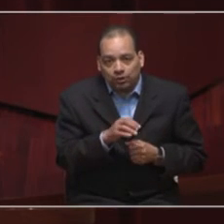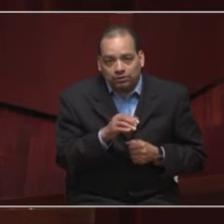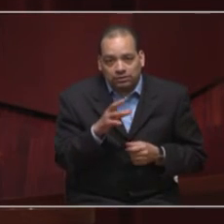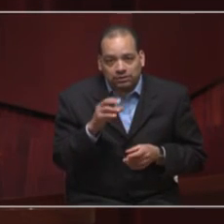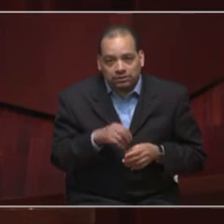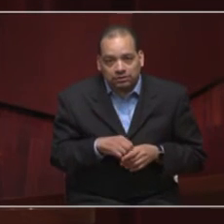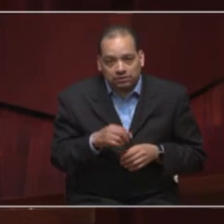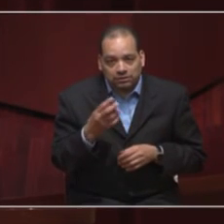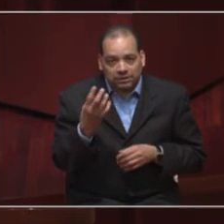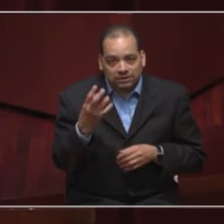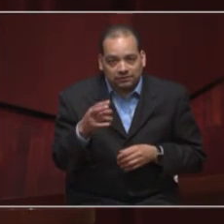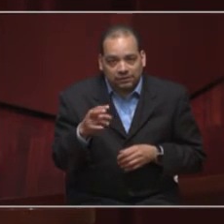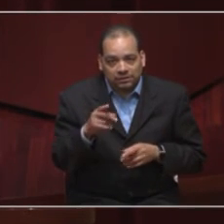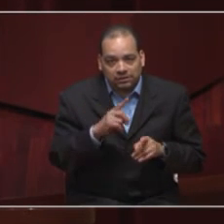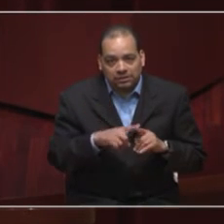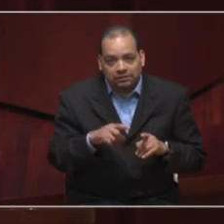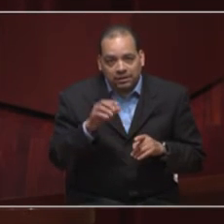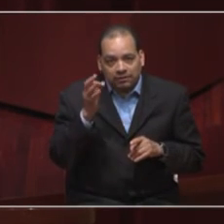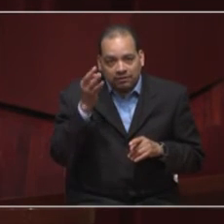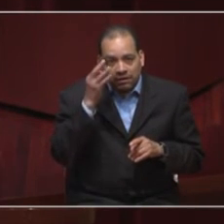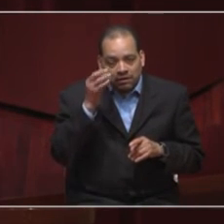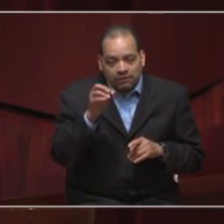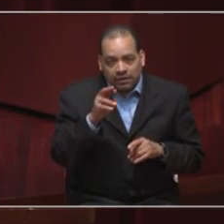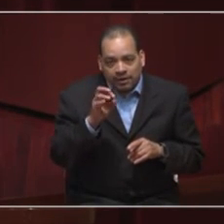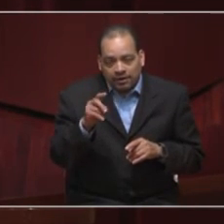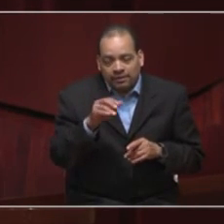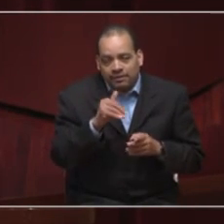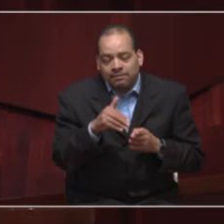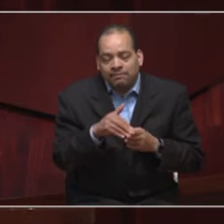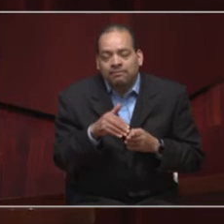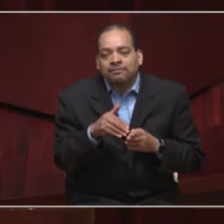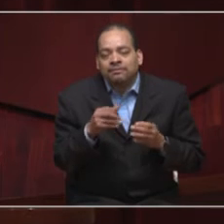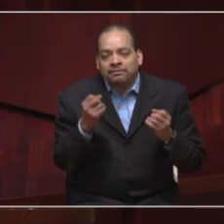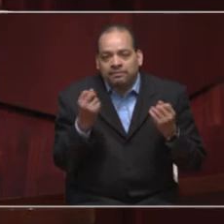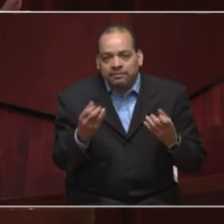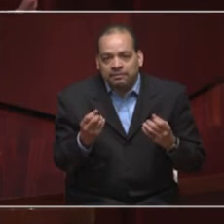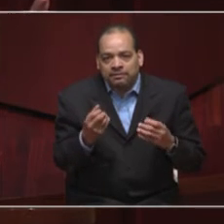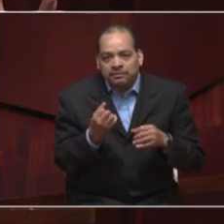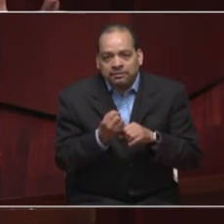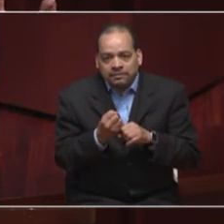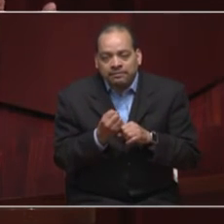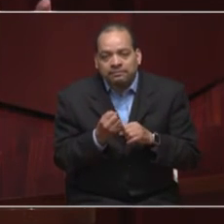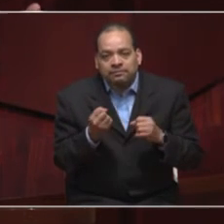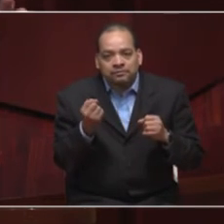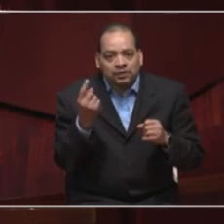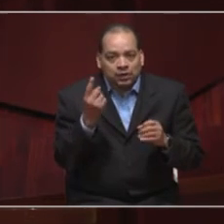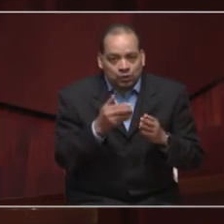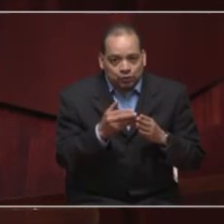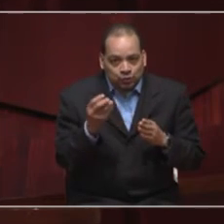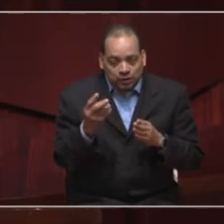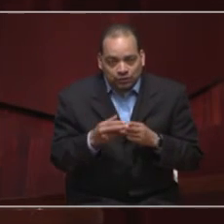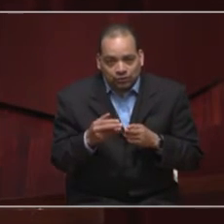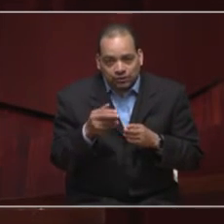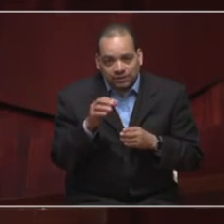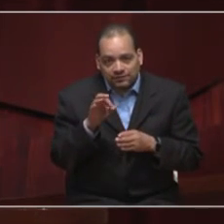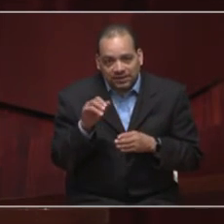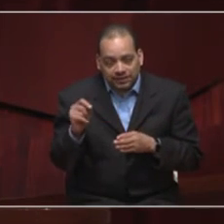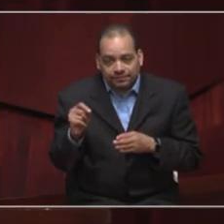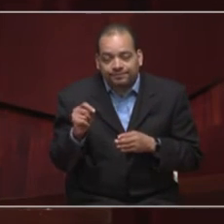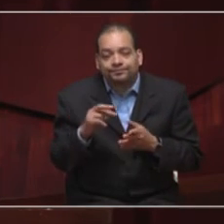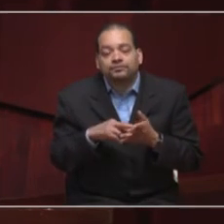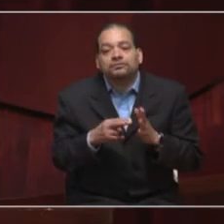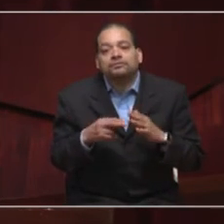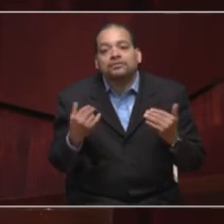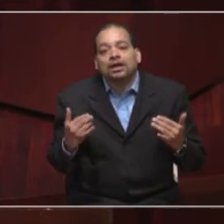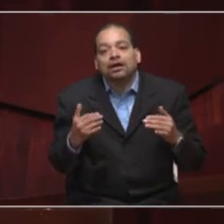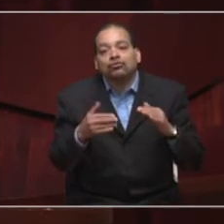record centers across the United States. And lots of holdings, hundreds of thousands of cubic feet of holdings. Well, now you can restrict users